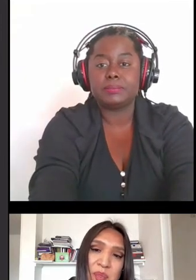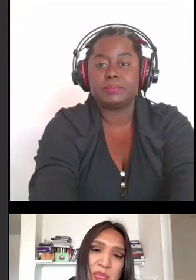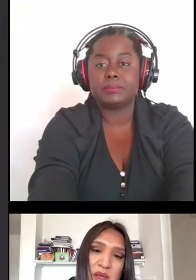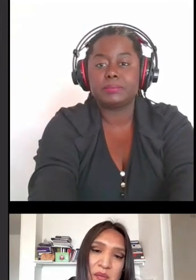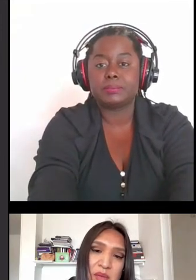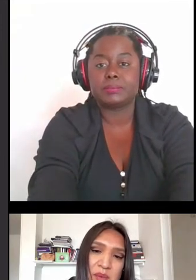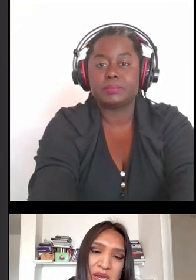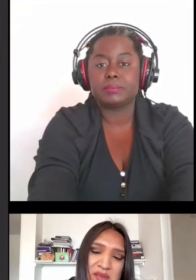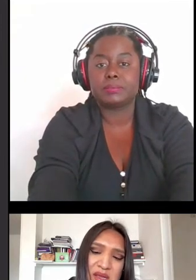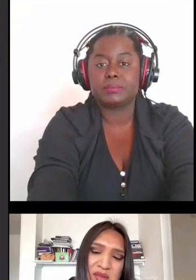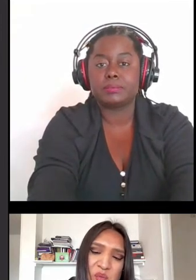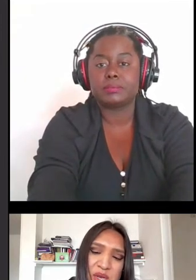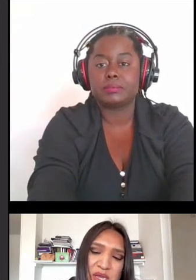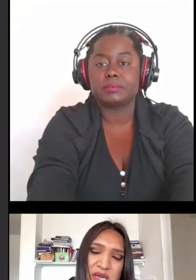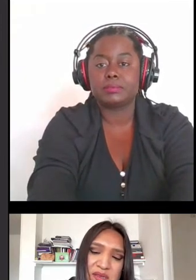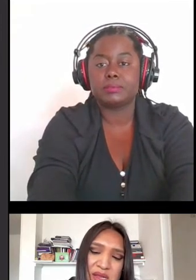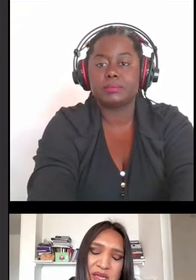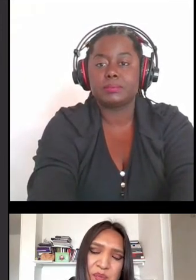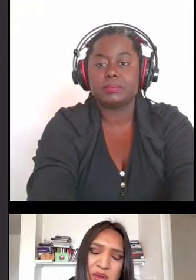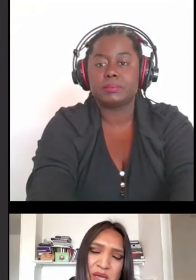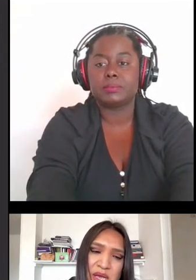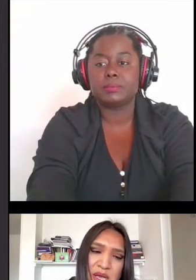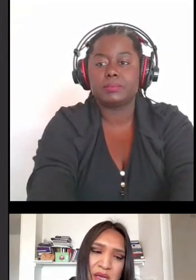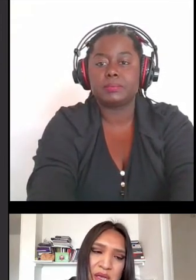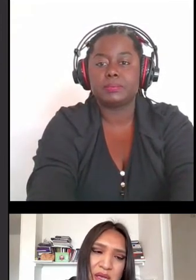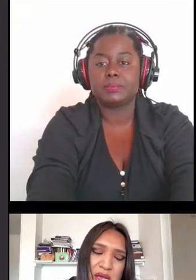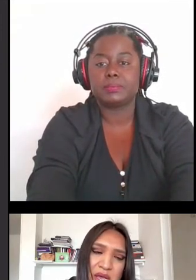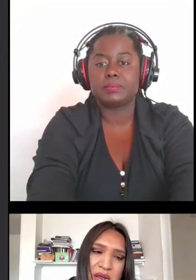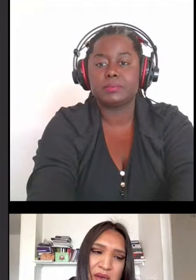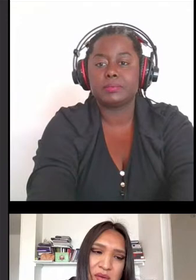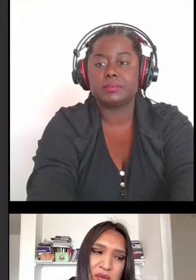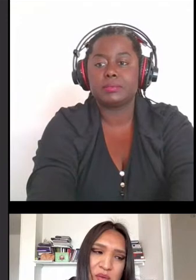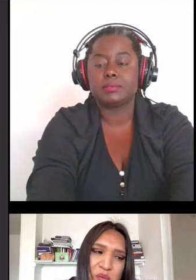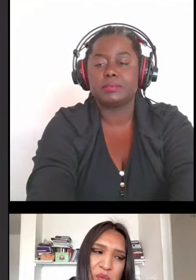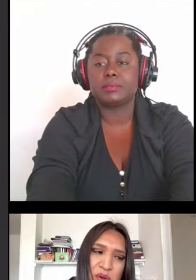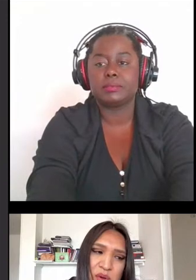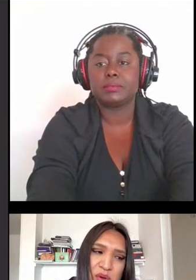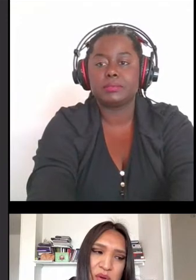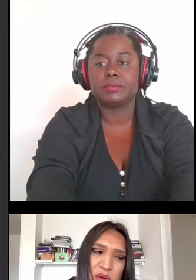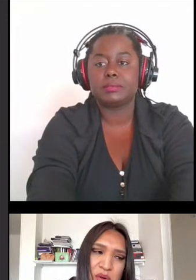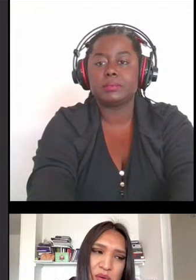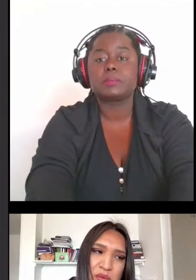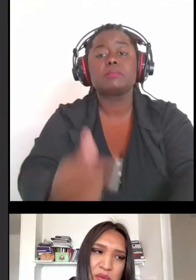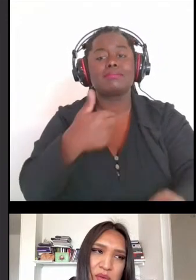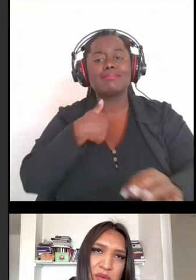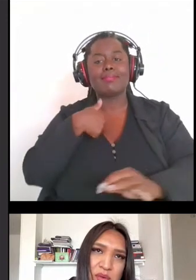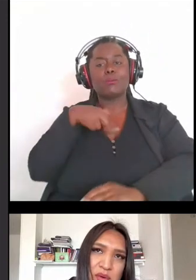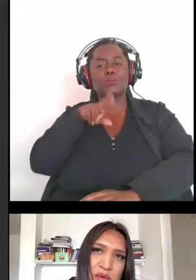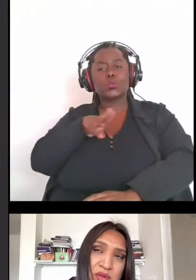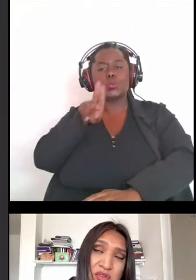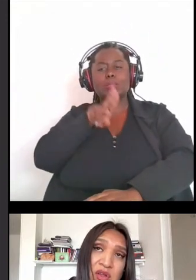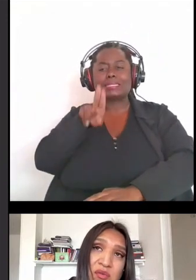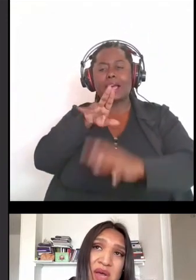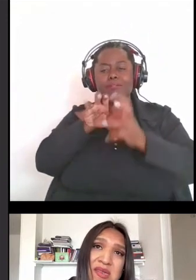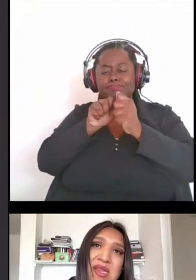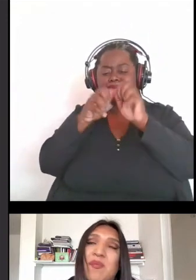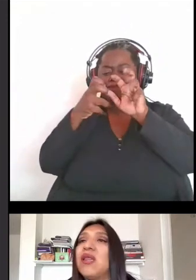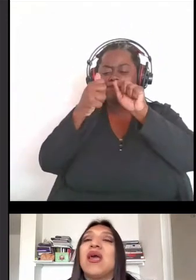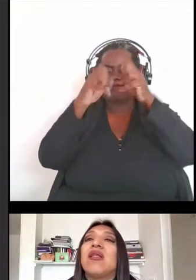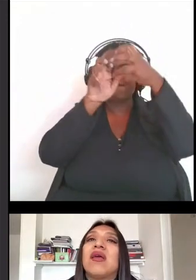and this matter this dough that I used was very interesting